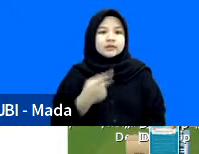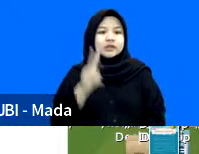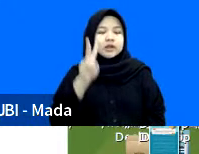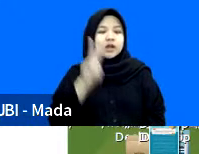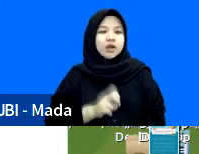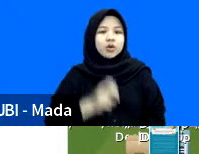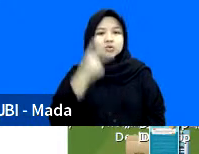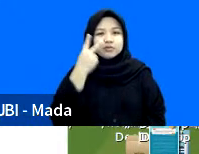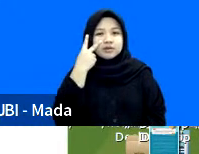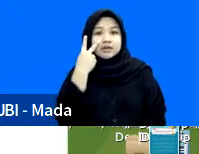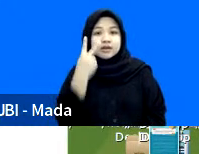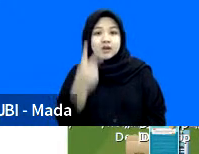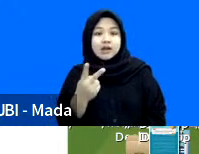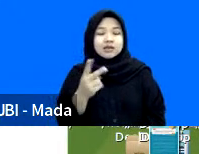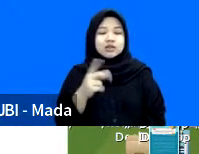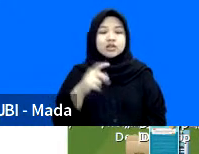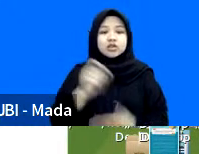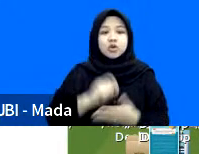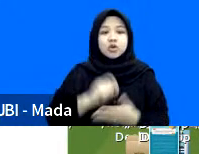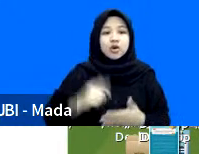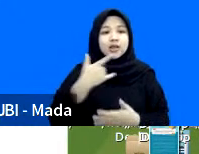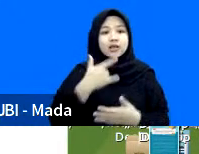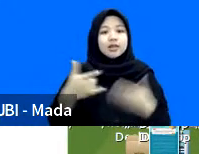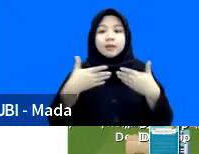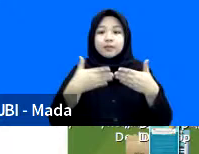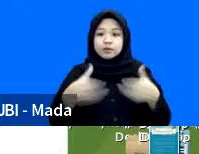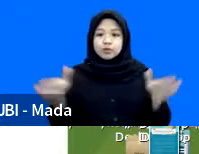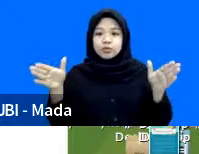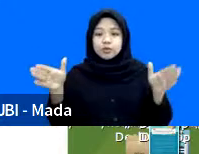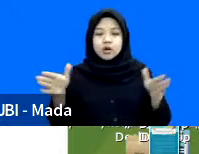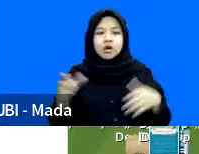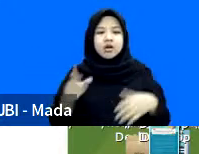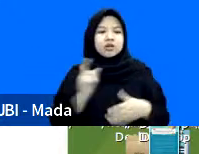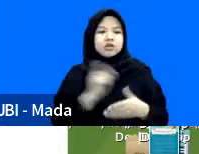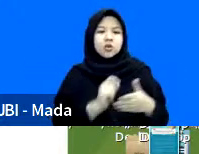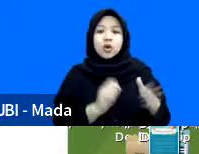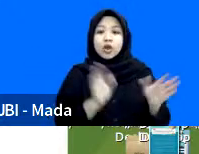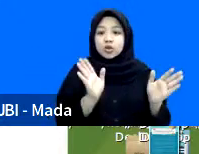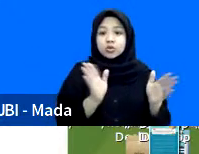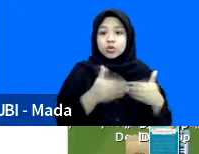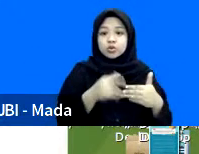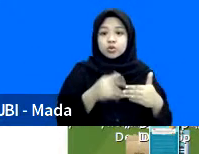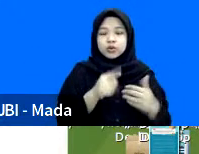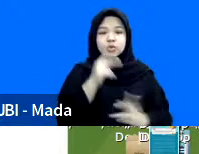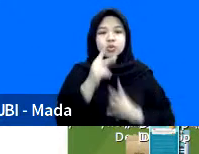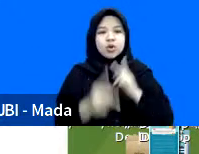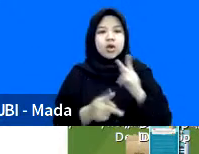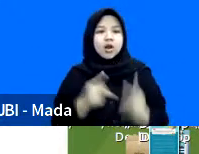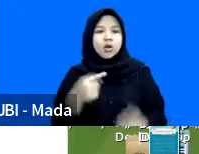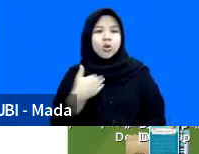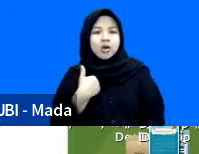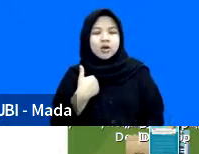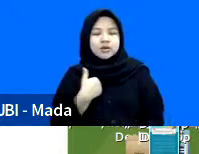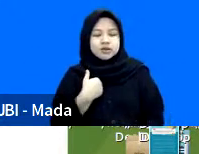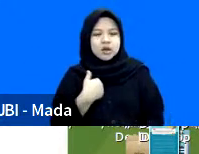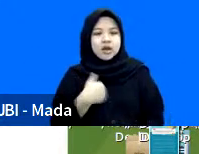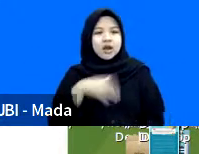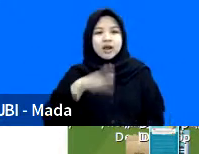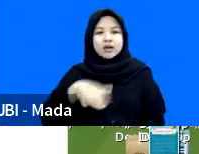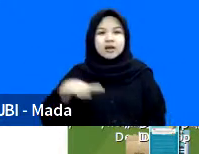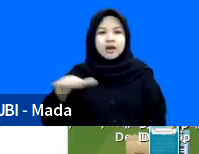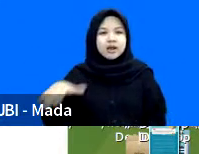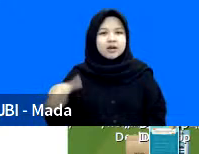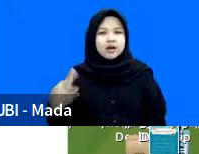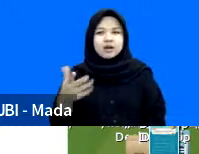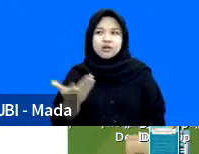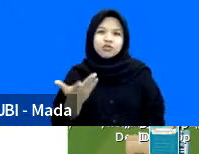open. Schools should be closed only if we see a risk and threat to children, that they are dying or falling seriously ill in